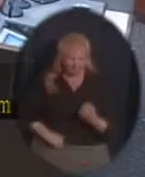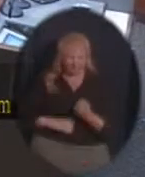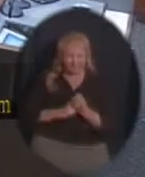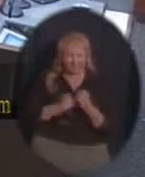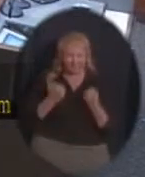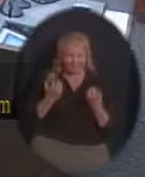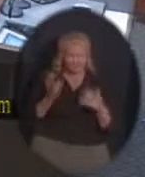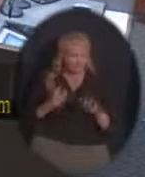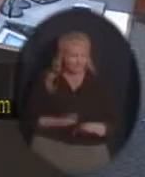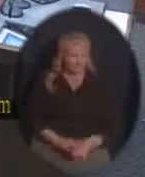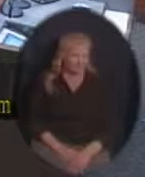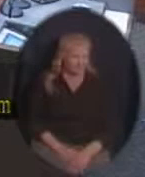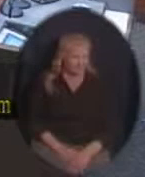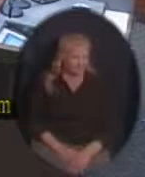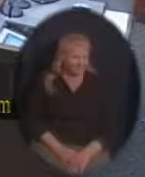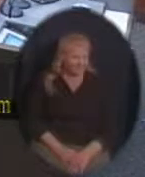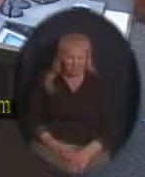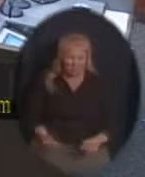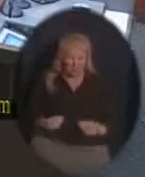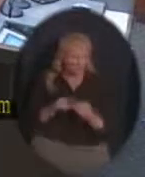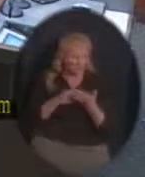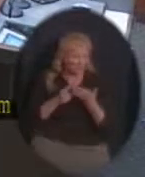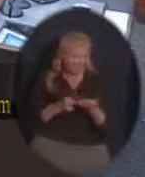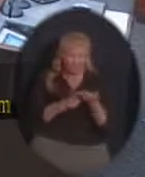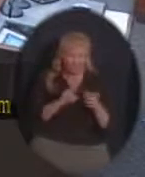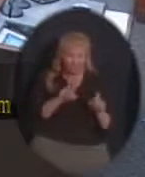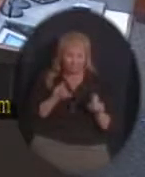Poland. Any further discussion?